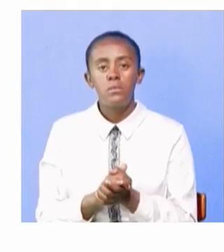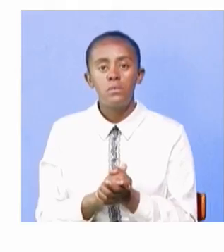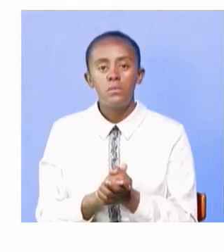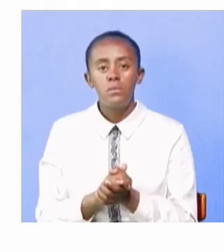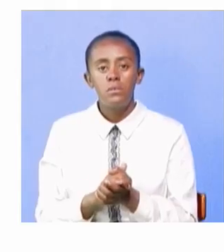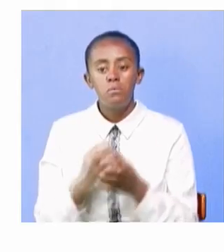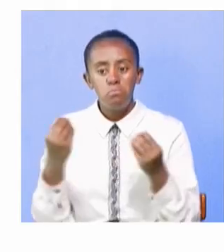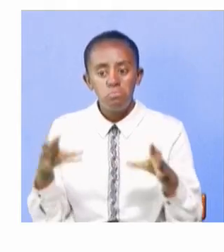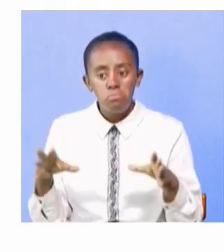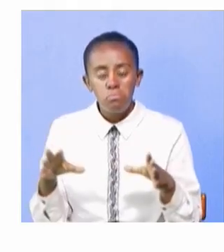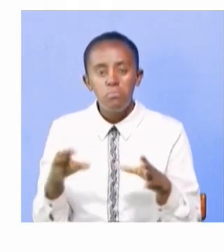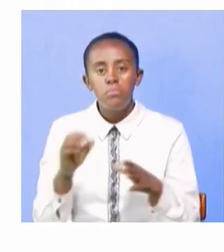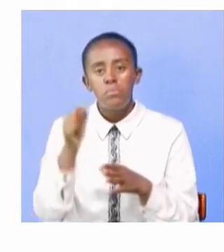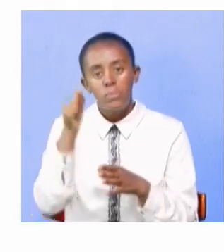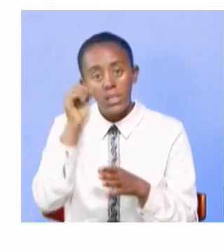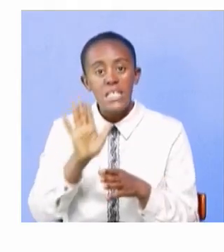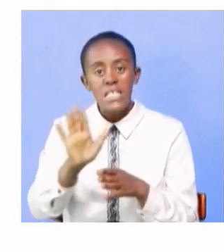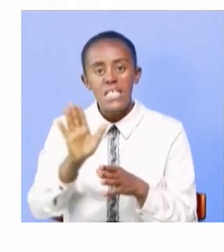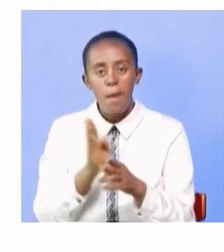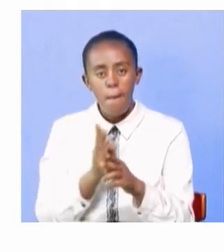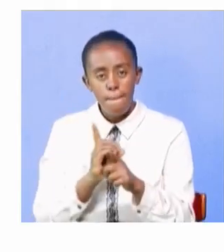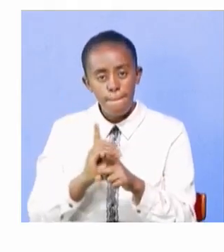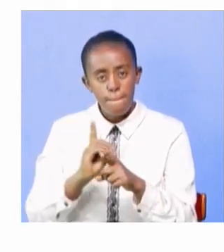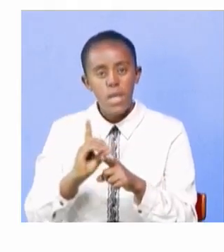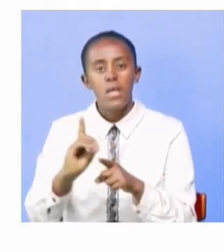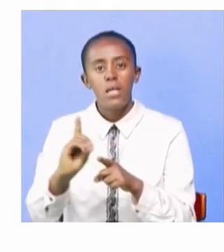his bearing